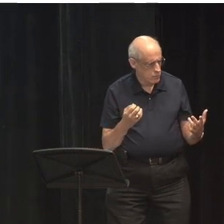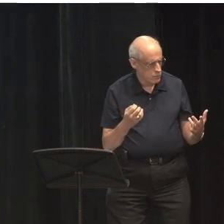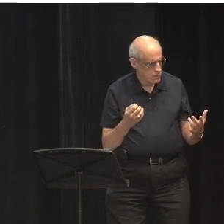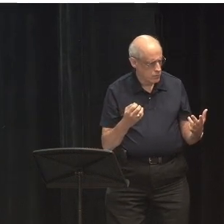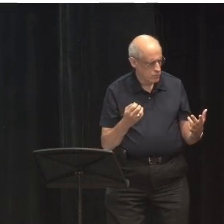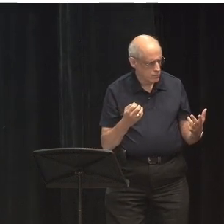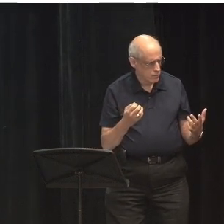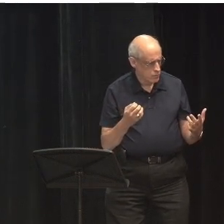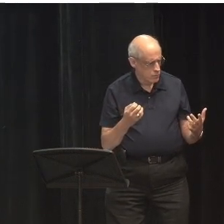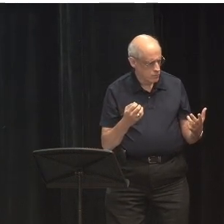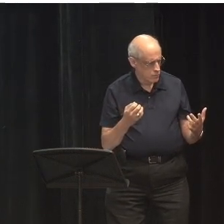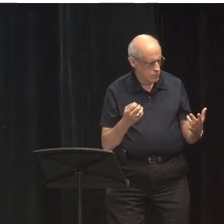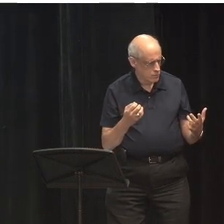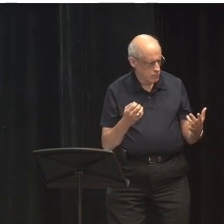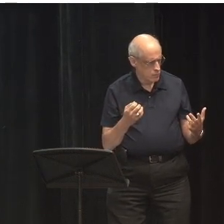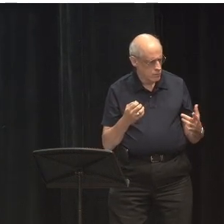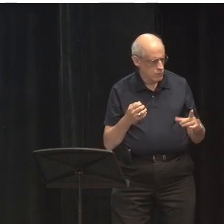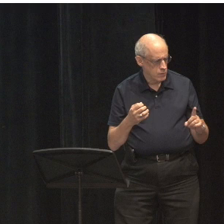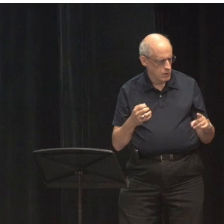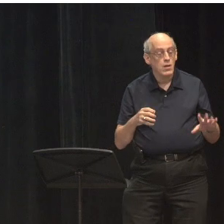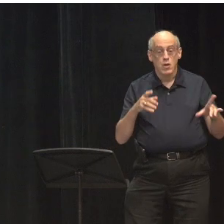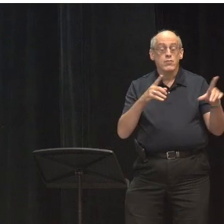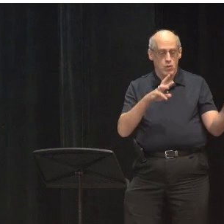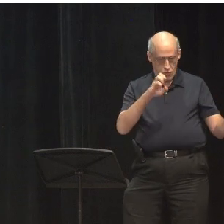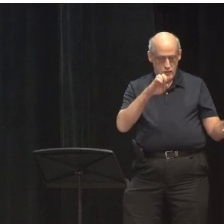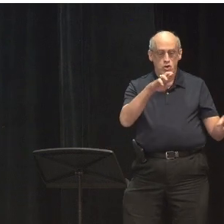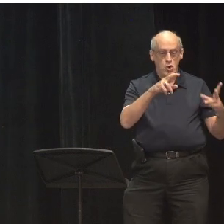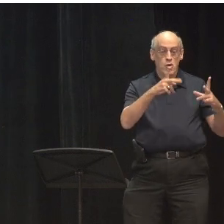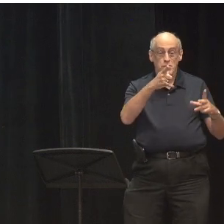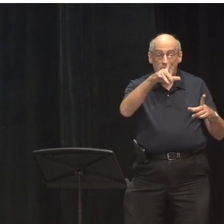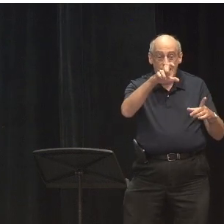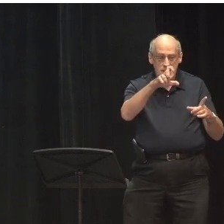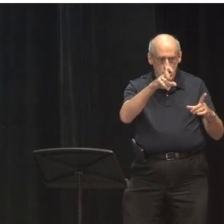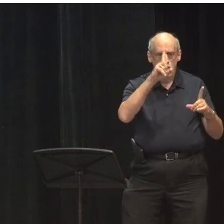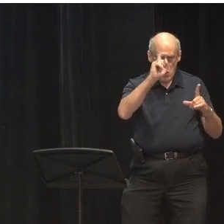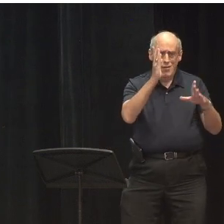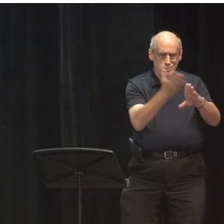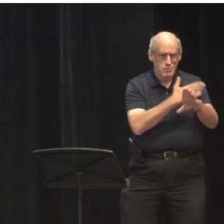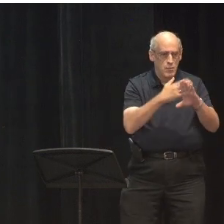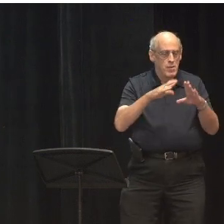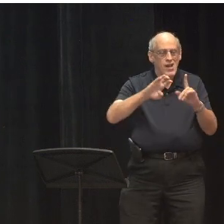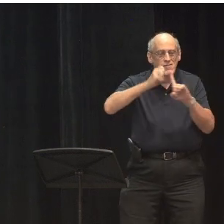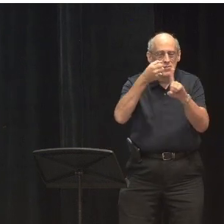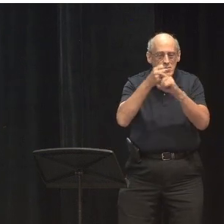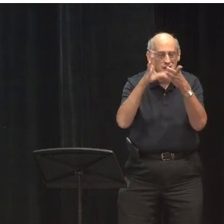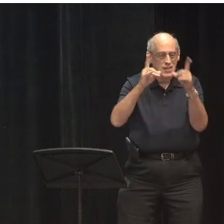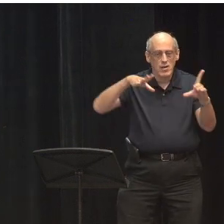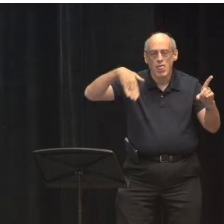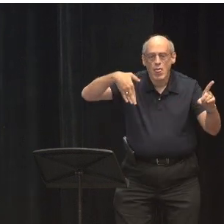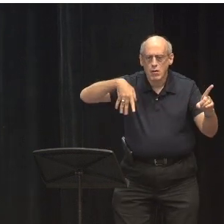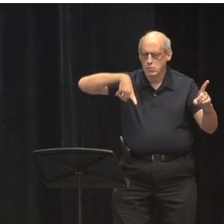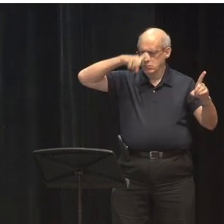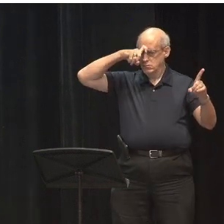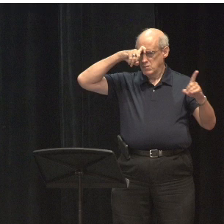have a final environmental impact statement, right? So we don't even know I don't understand all the legalities,